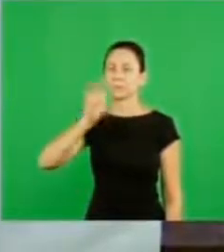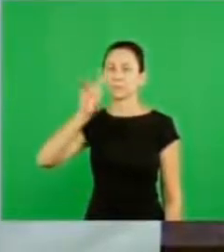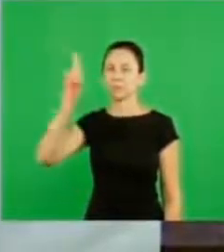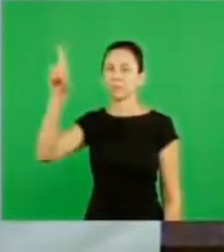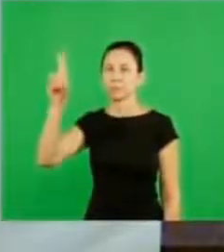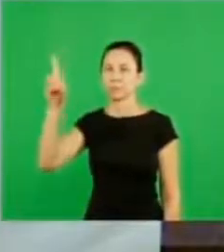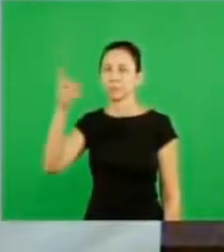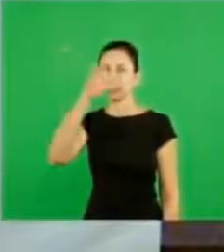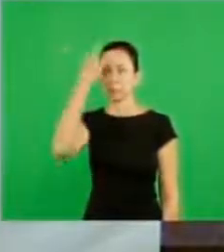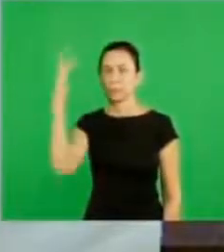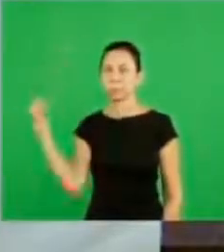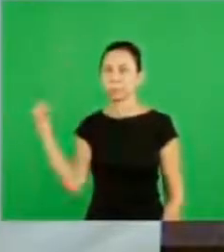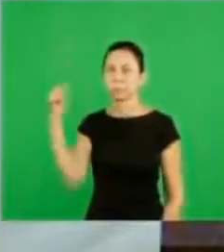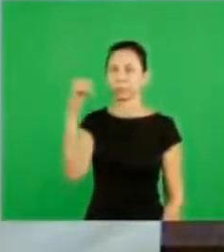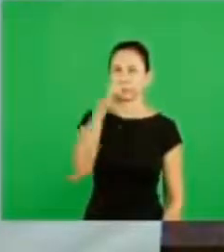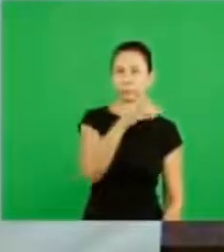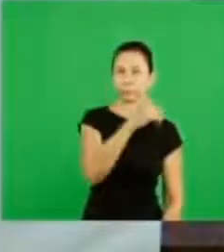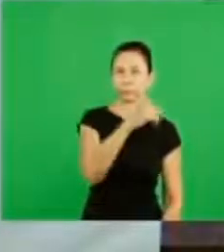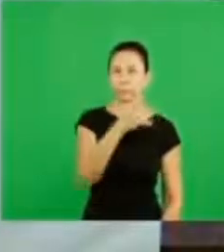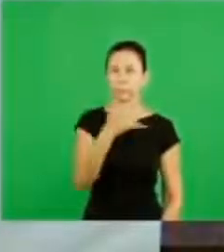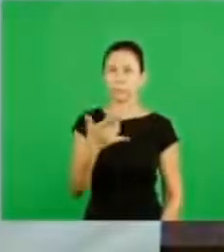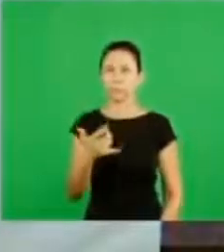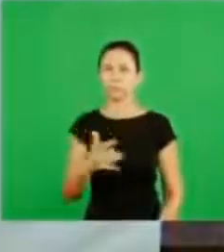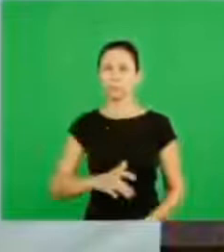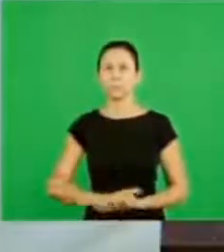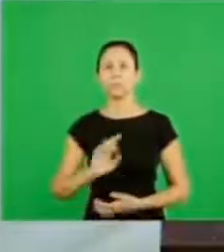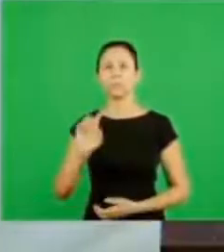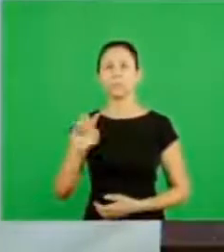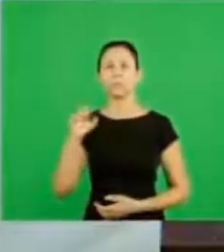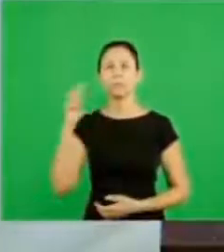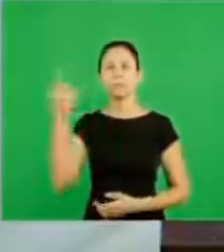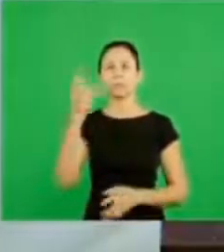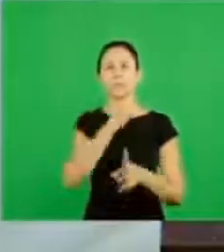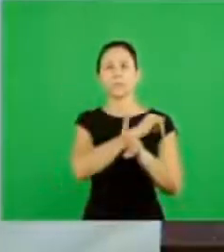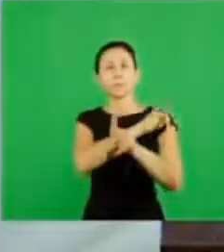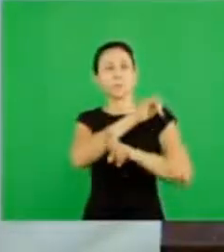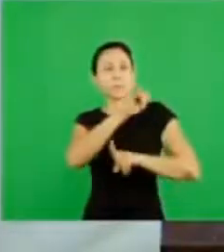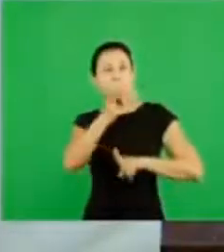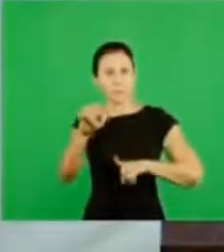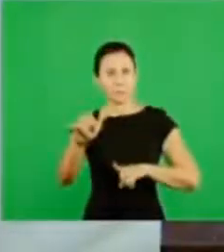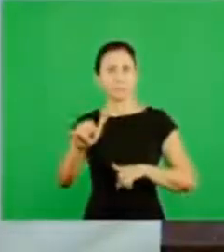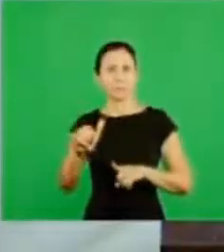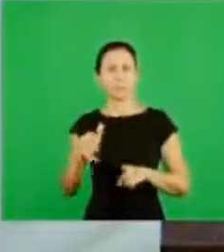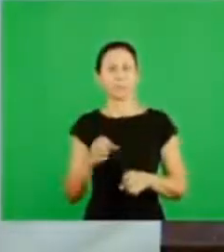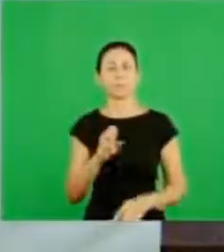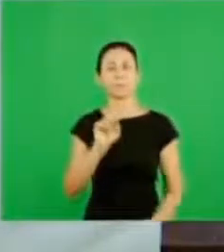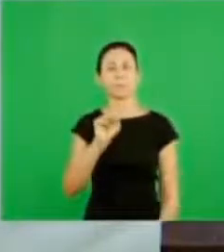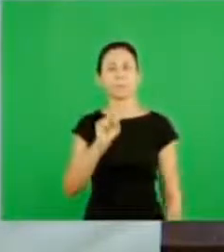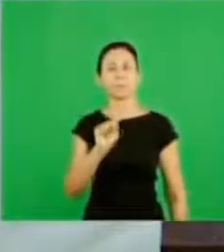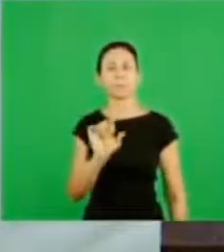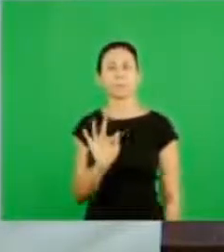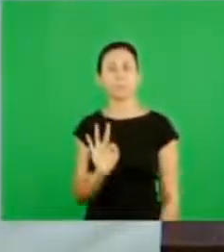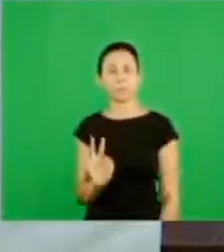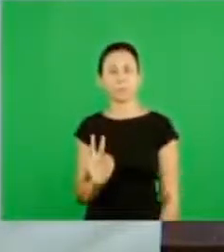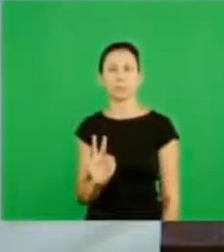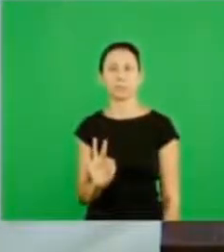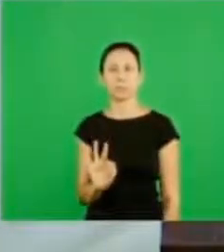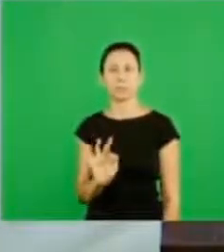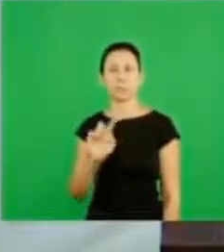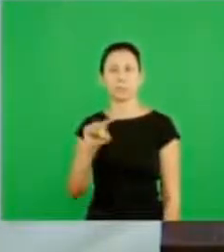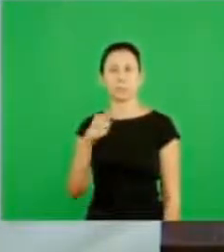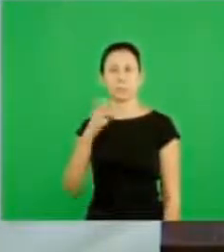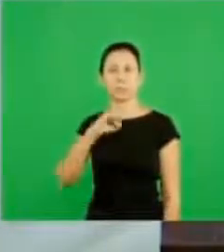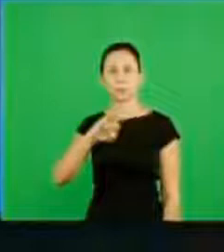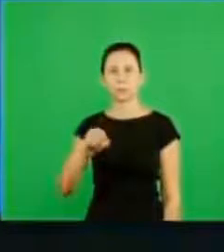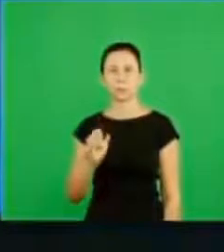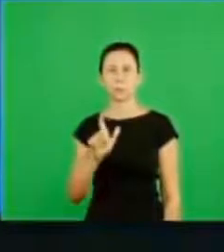And we see here what they saw. Look at the next sign. The next prophecy of a different